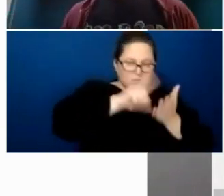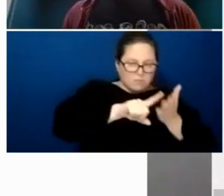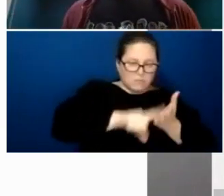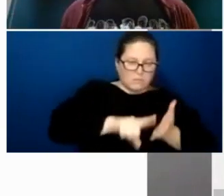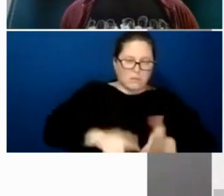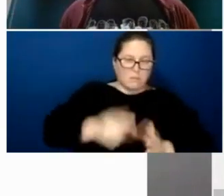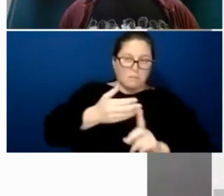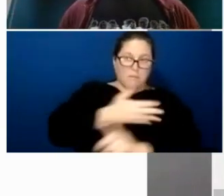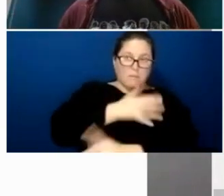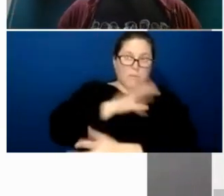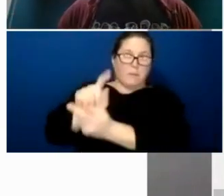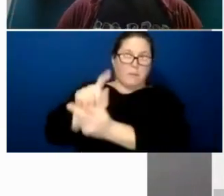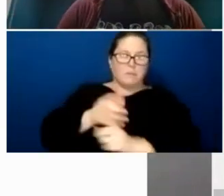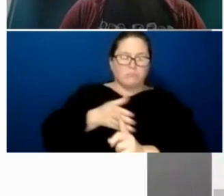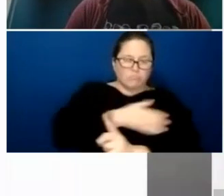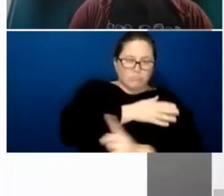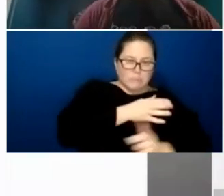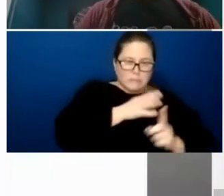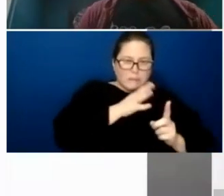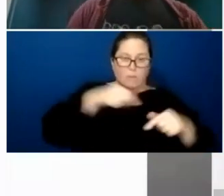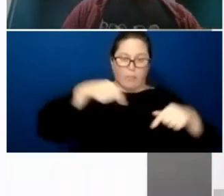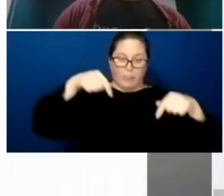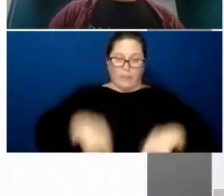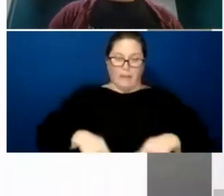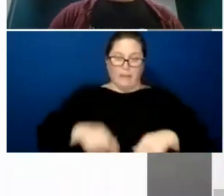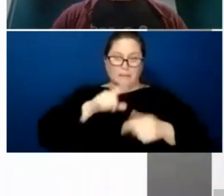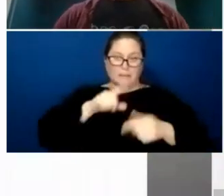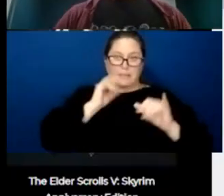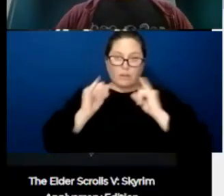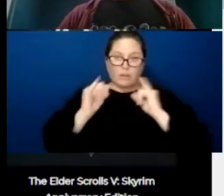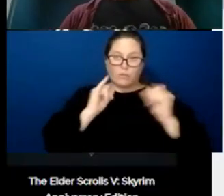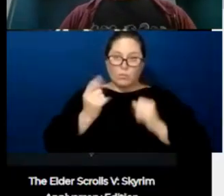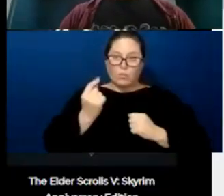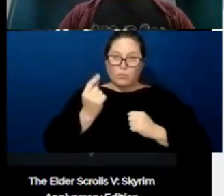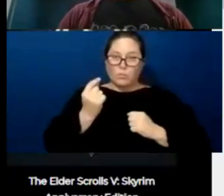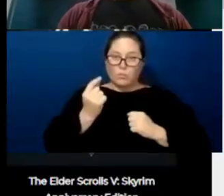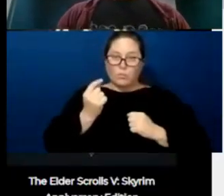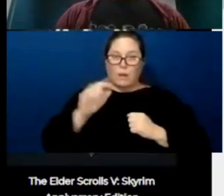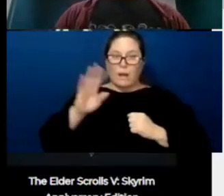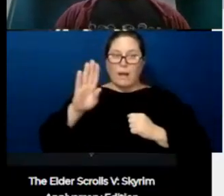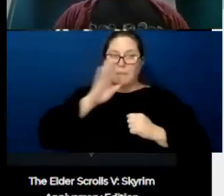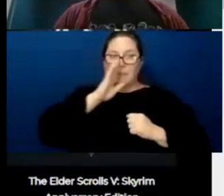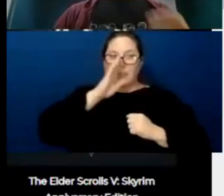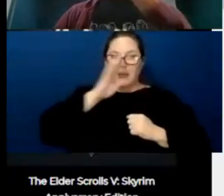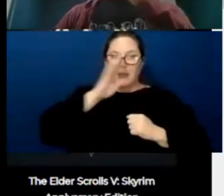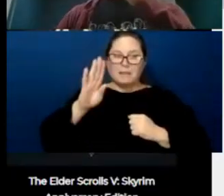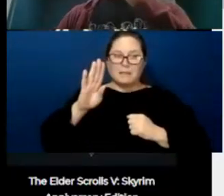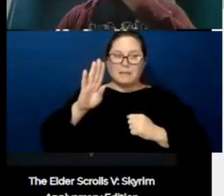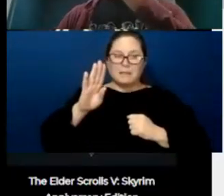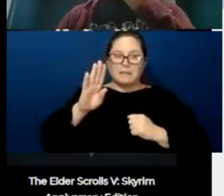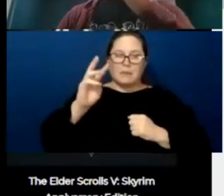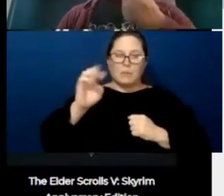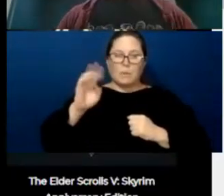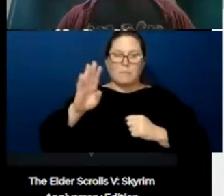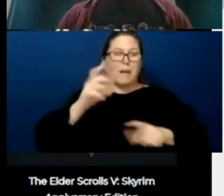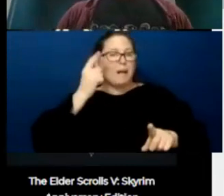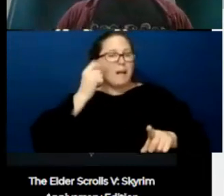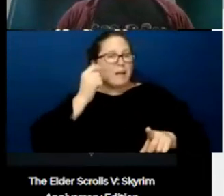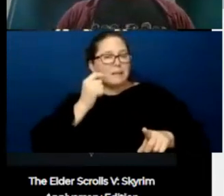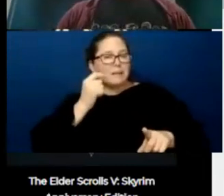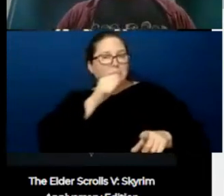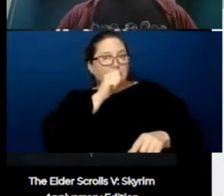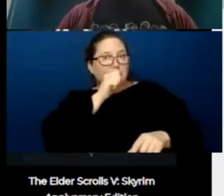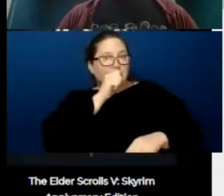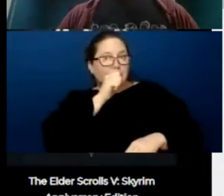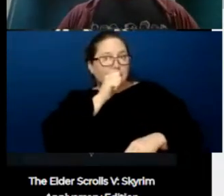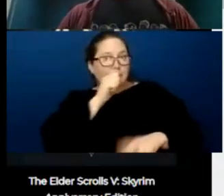what I did before the interview is I went to the Bethesda website, and the secret page, students, listen to me closely, the secret page that's